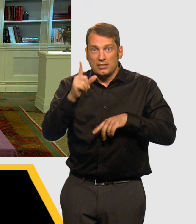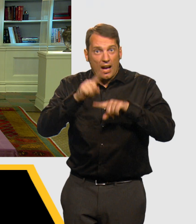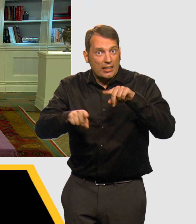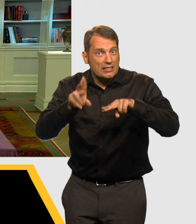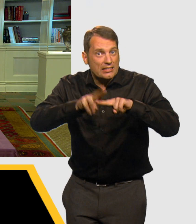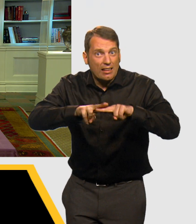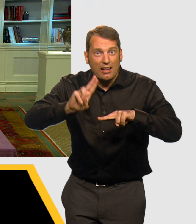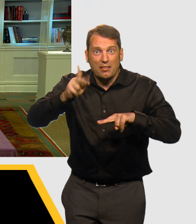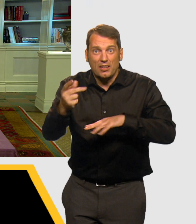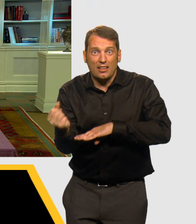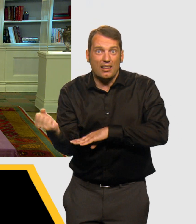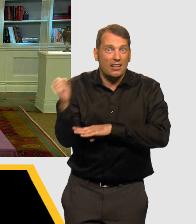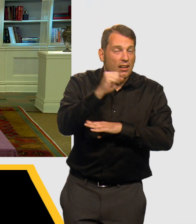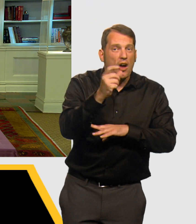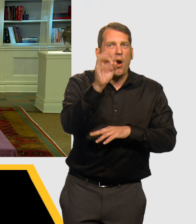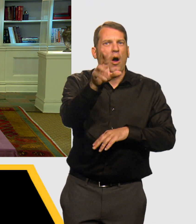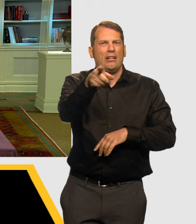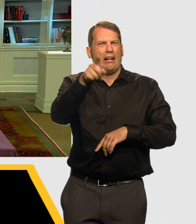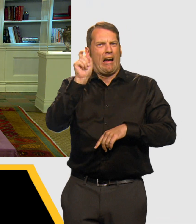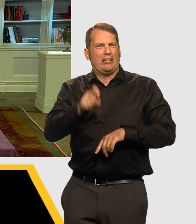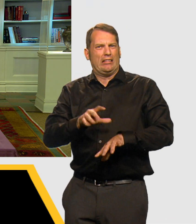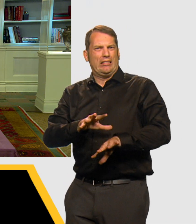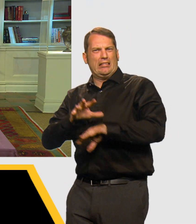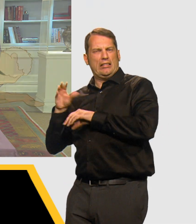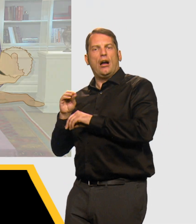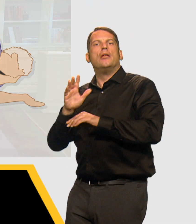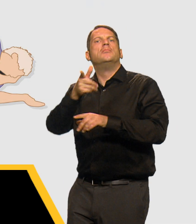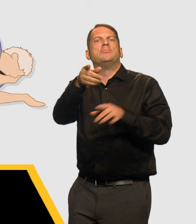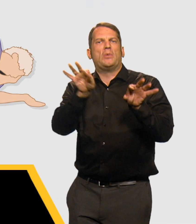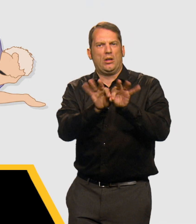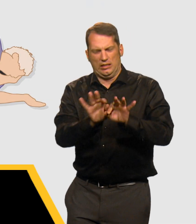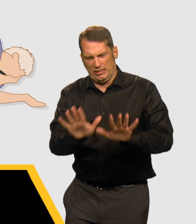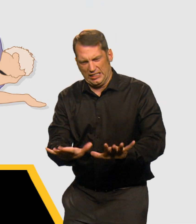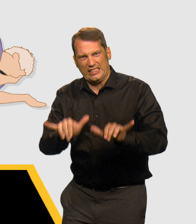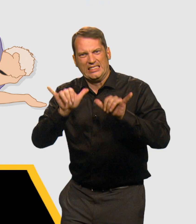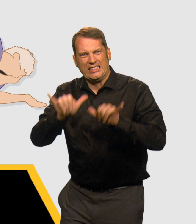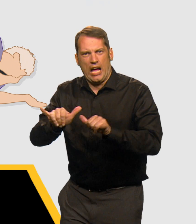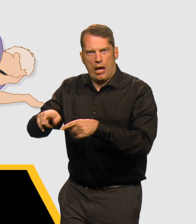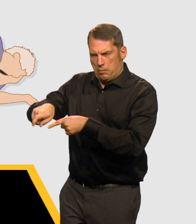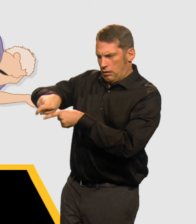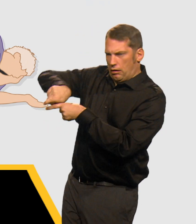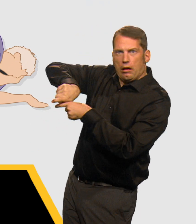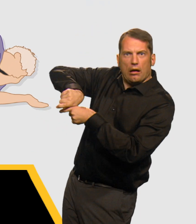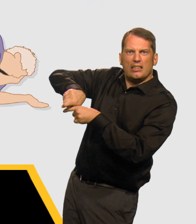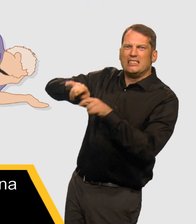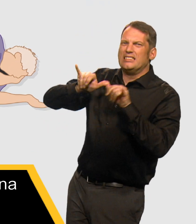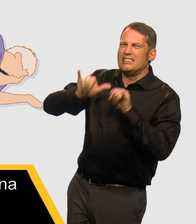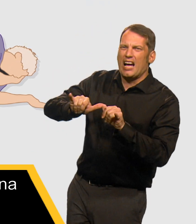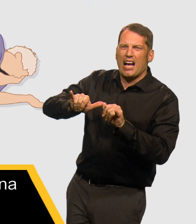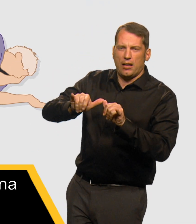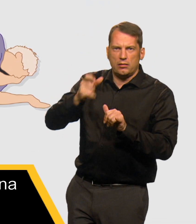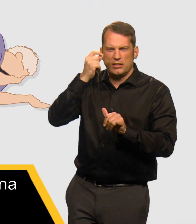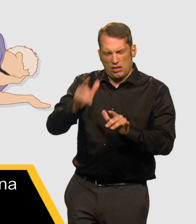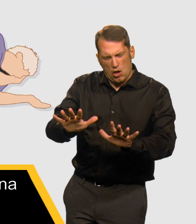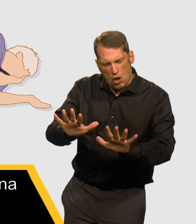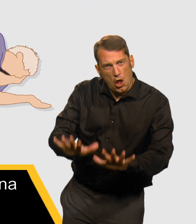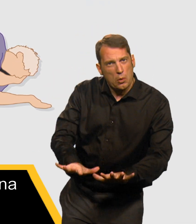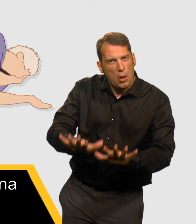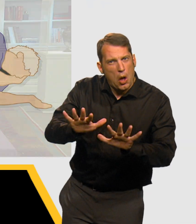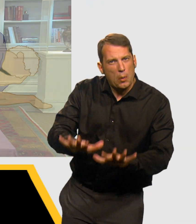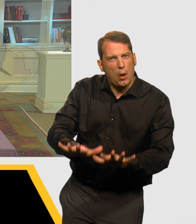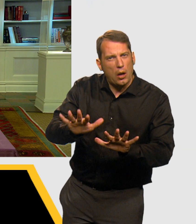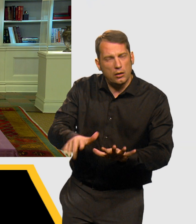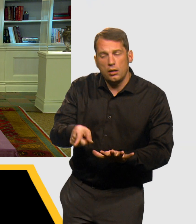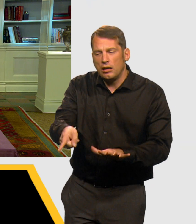sit up, or if you have to leave for any period of time, put the person in the recovery position. Try to keep the person